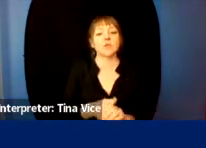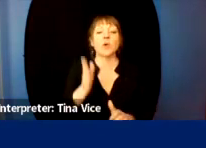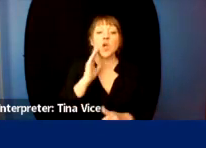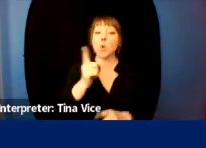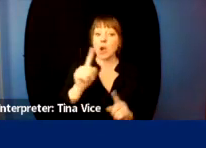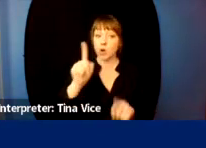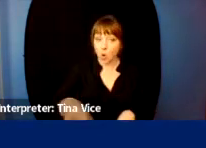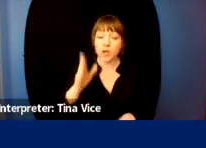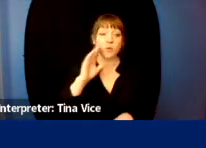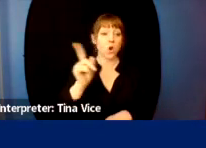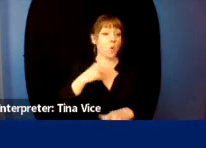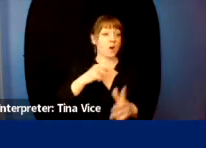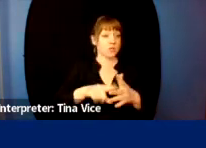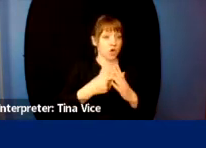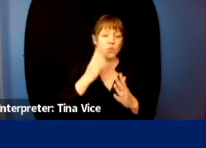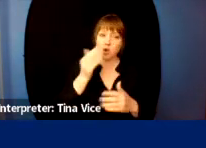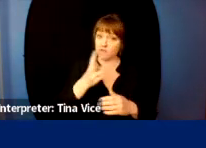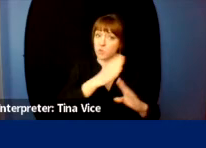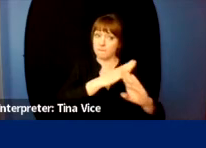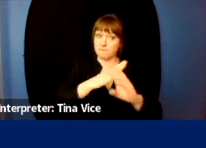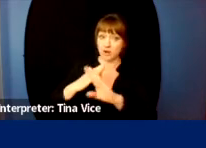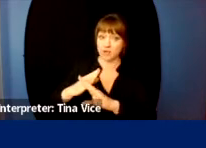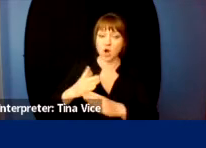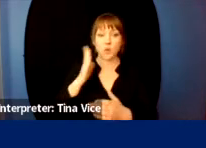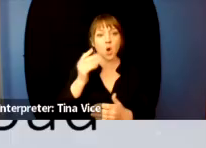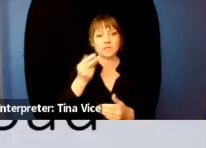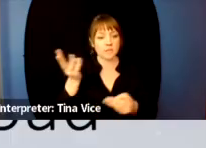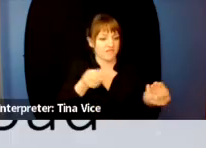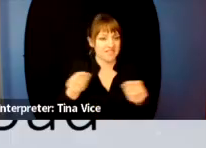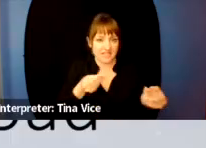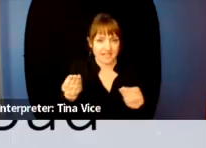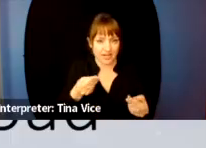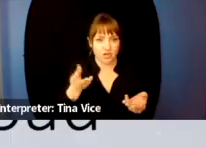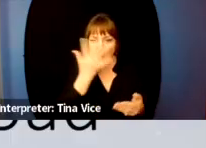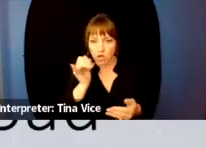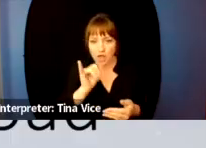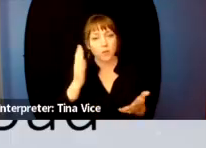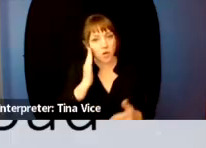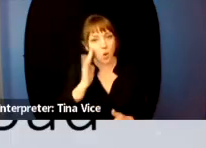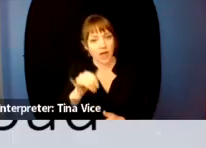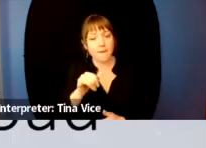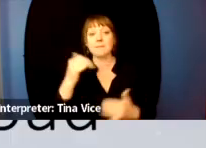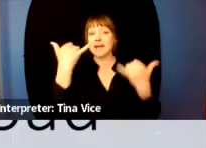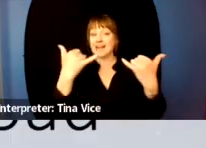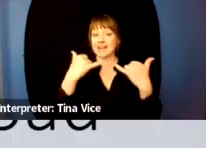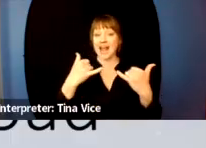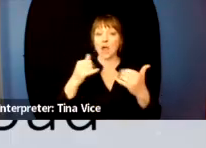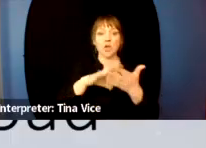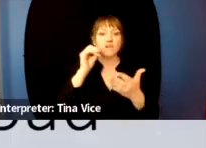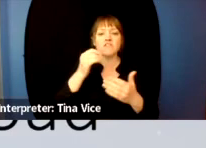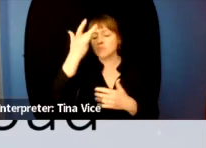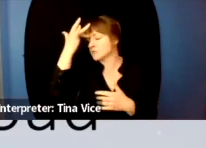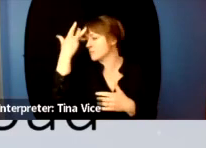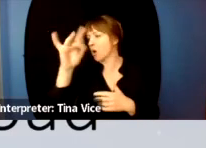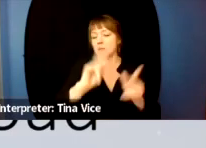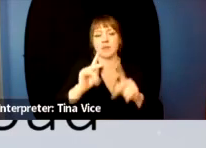We know what some of the barriers are. We know what some of the facilitators are. And now we're going to learn from some very, very smart people who are out on the